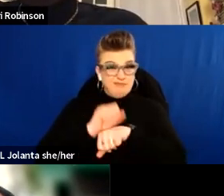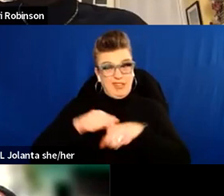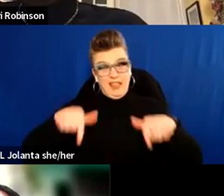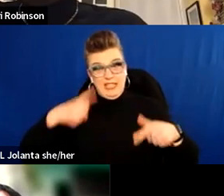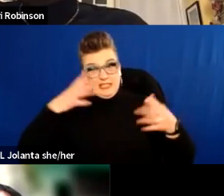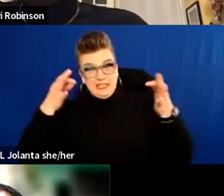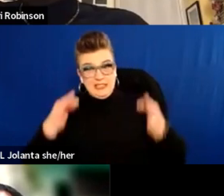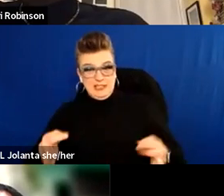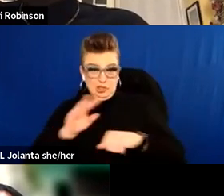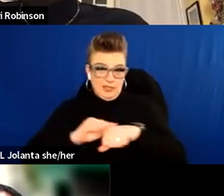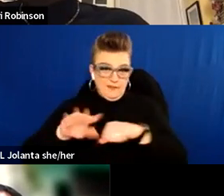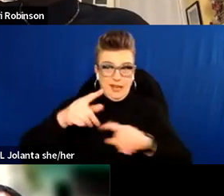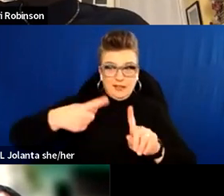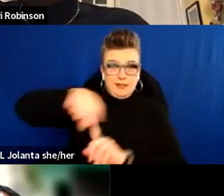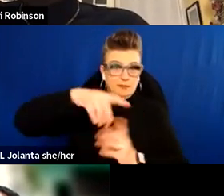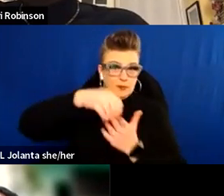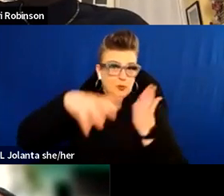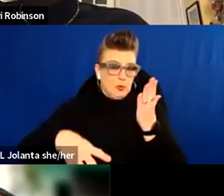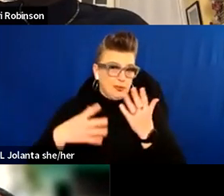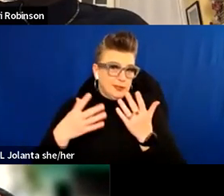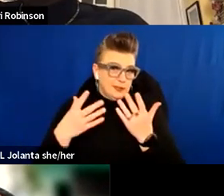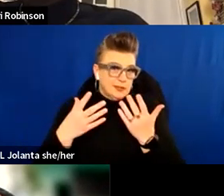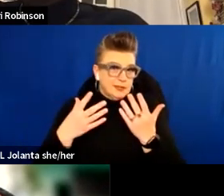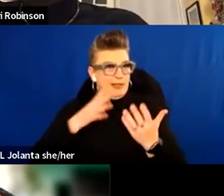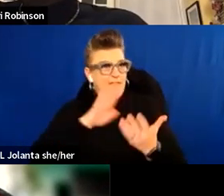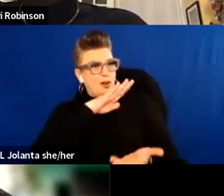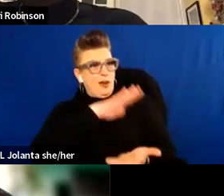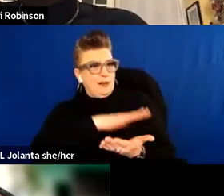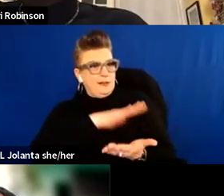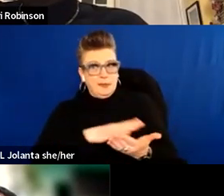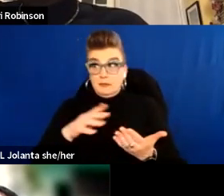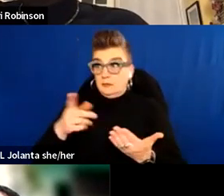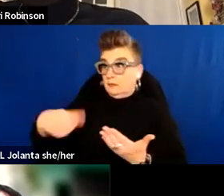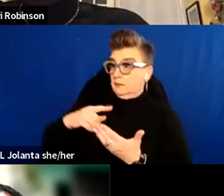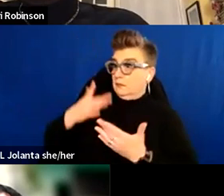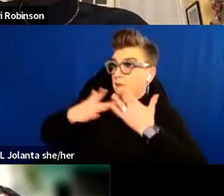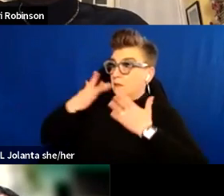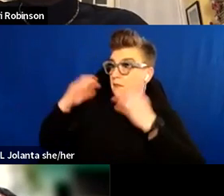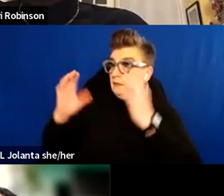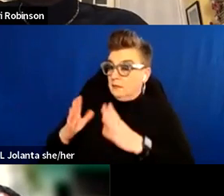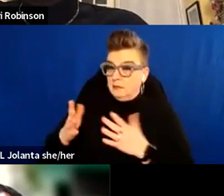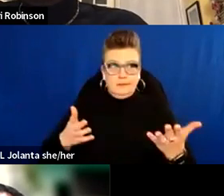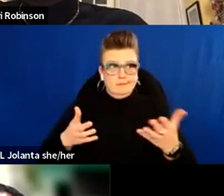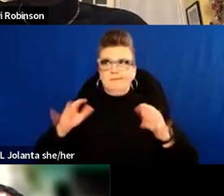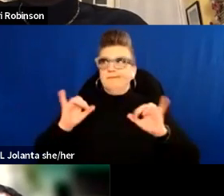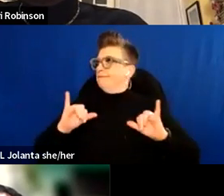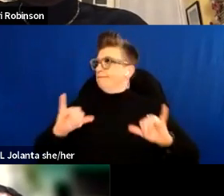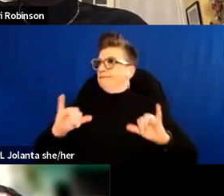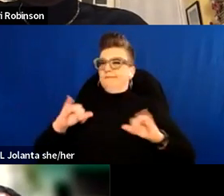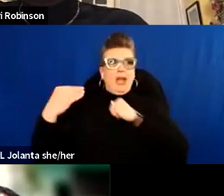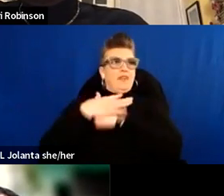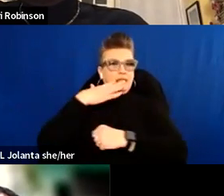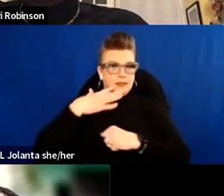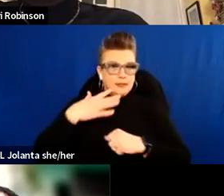and we know that we are that the schools are short staffed and that our children are being affected